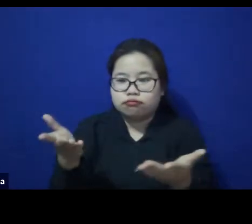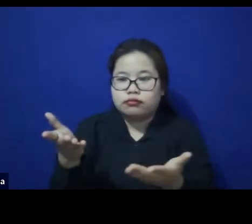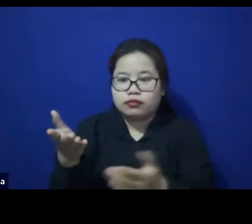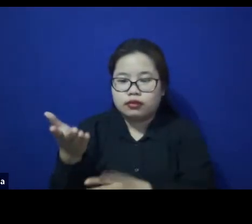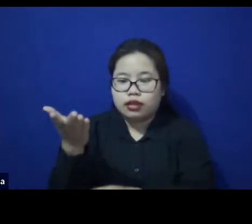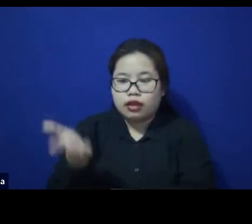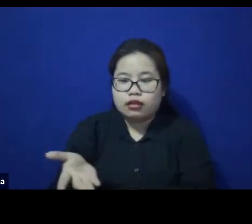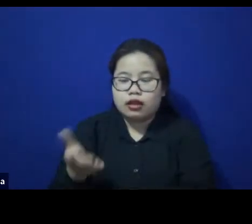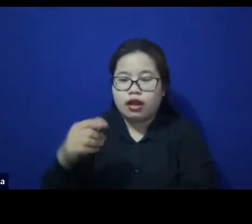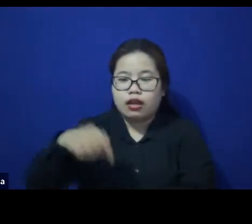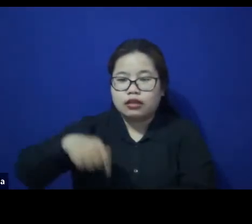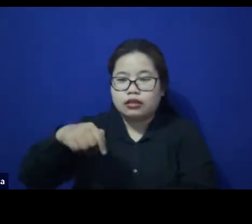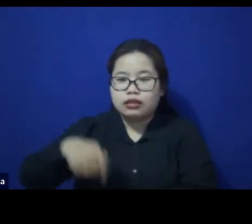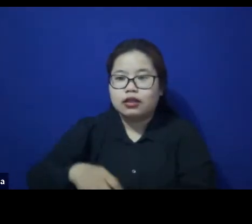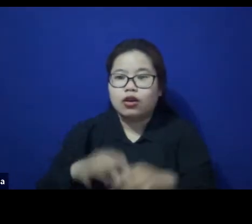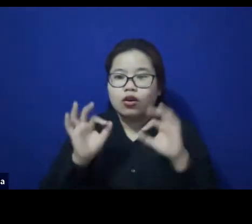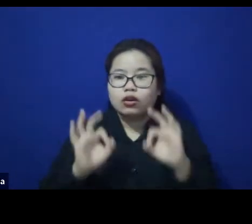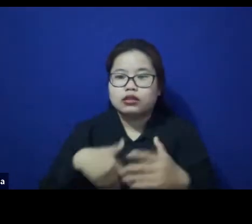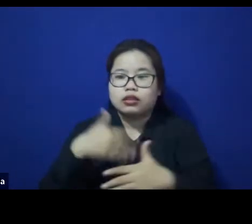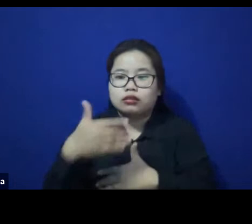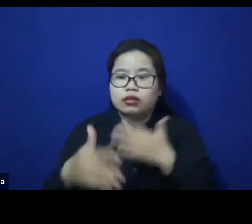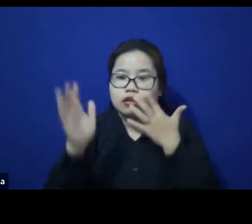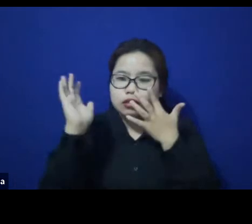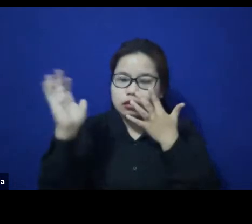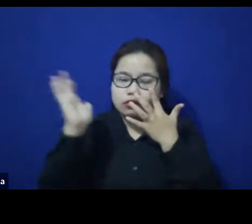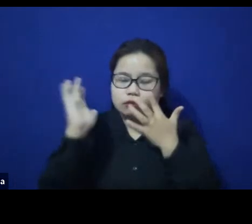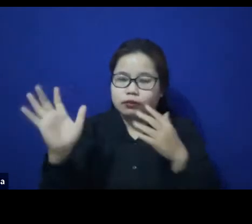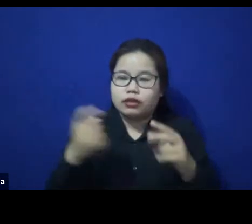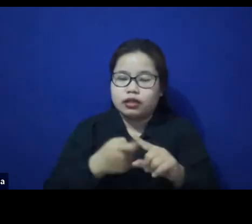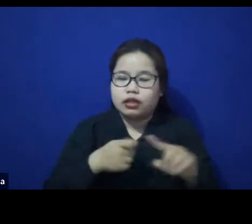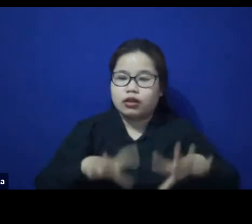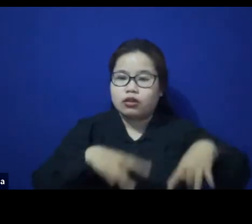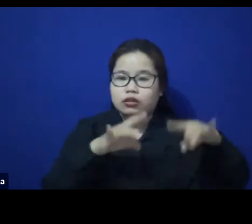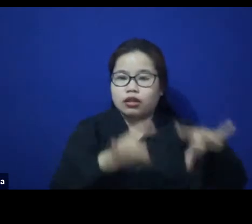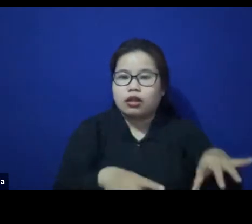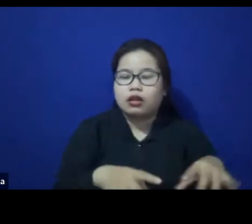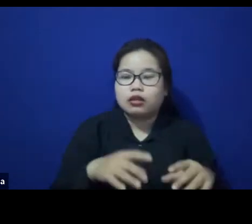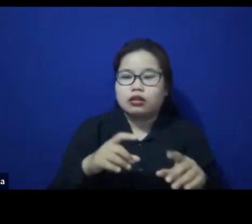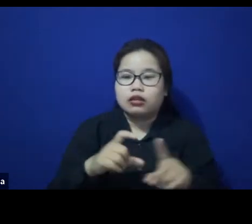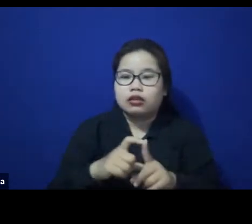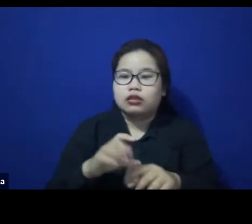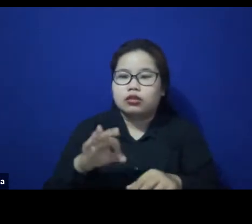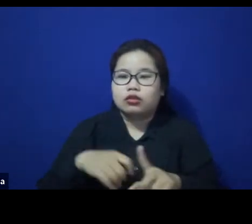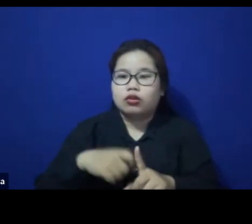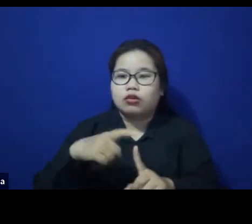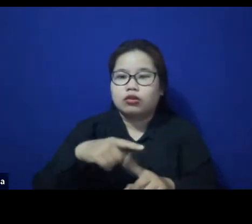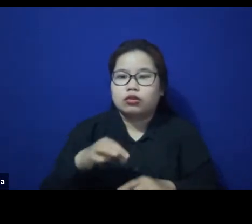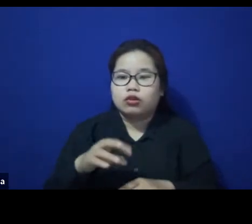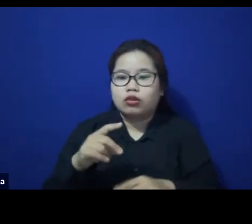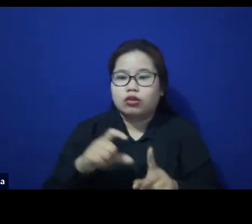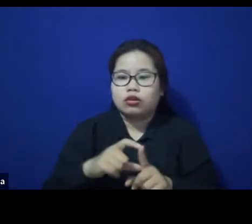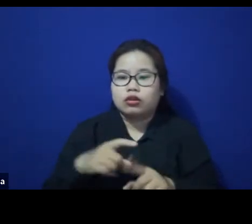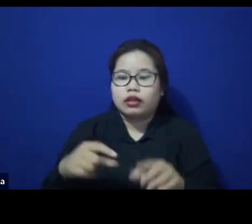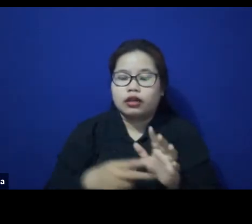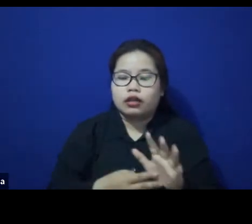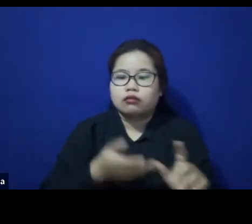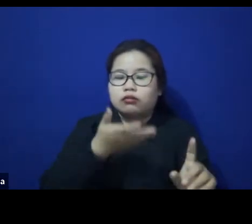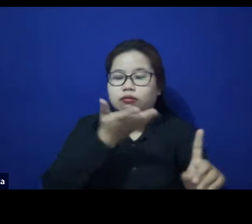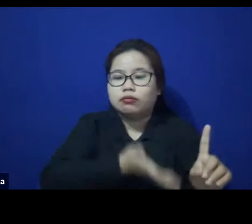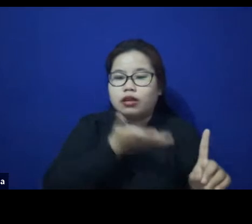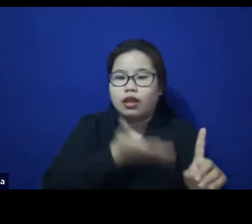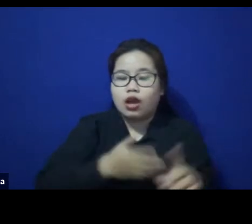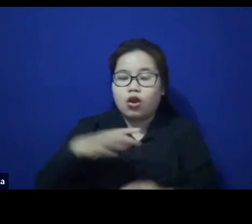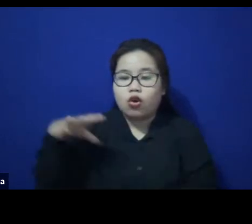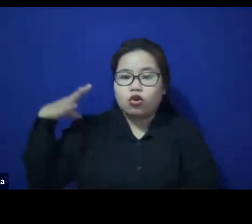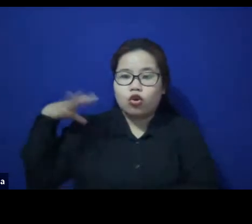third speaker from Australia is Dr. Darren O'Donovan. Darren is a senior lecturer at Lathrop Law School. He